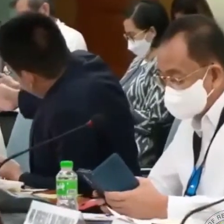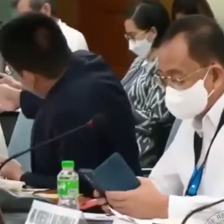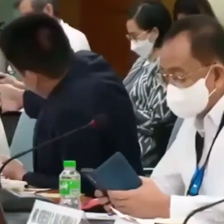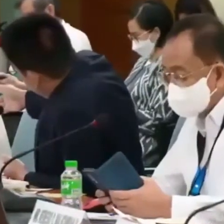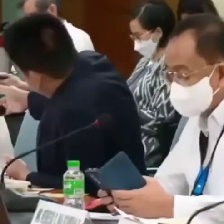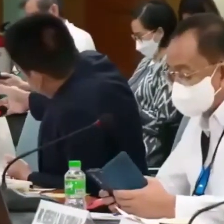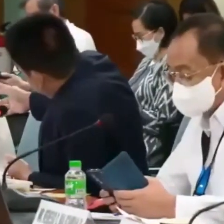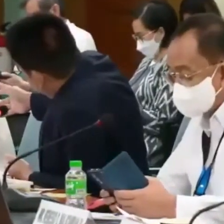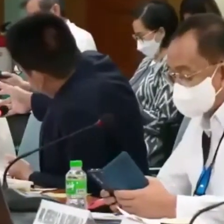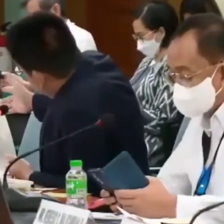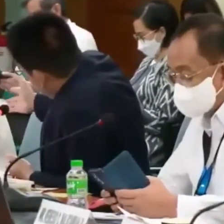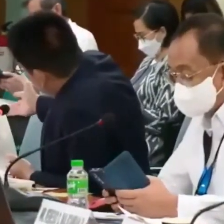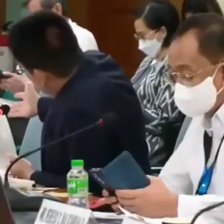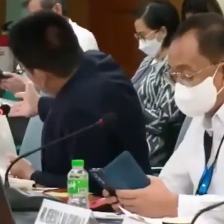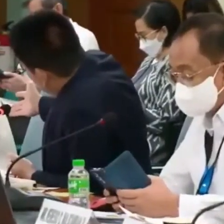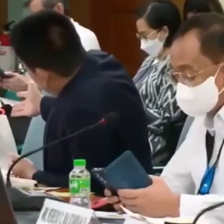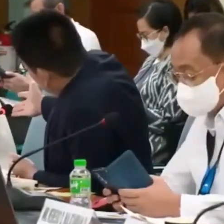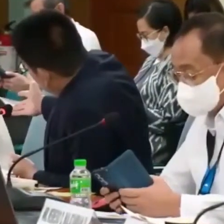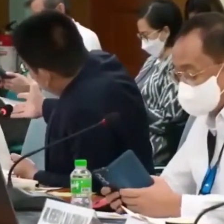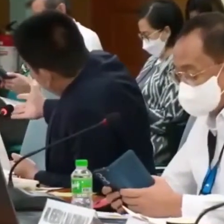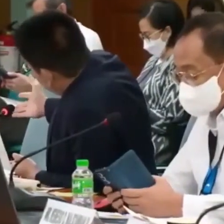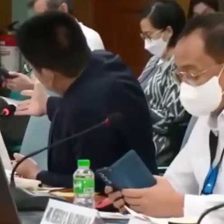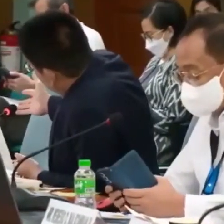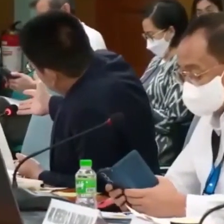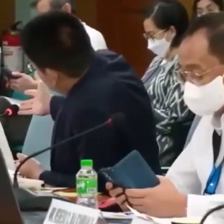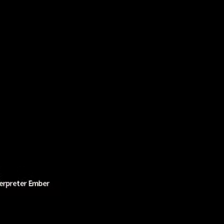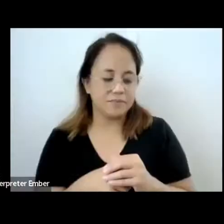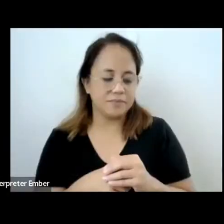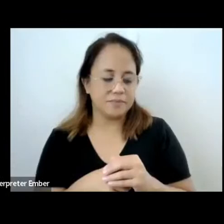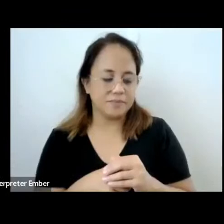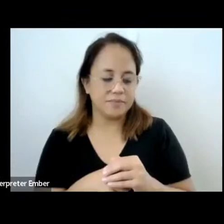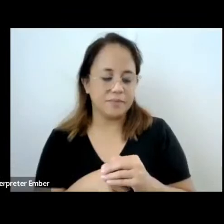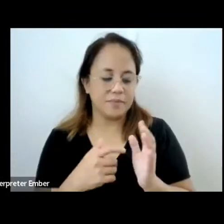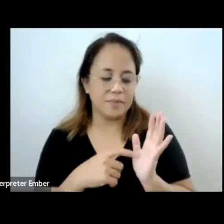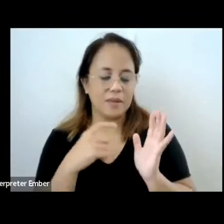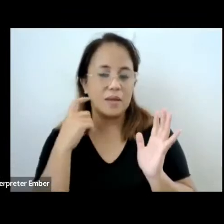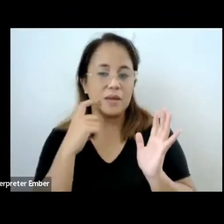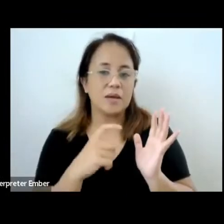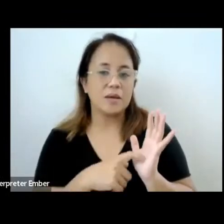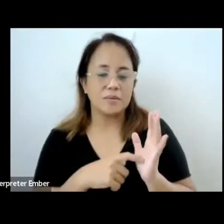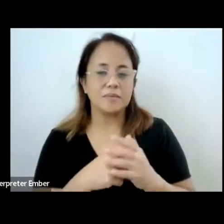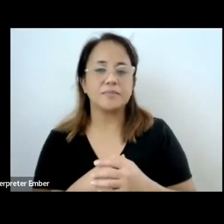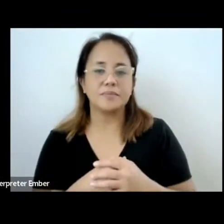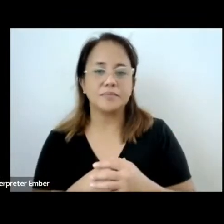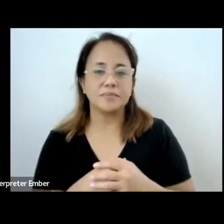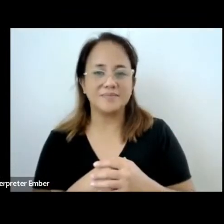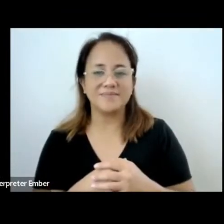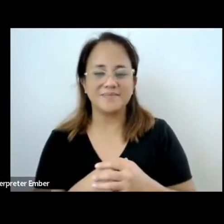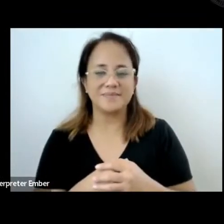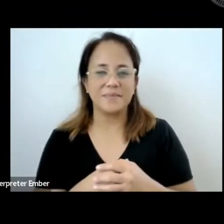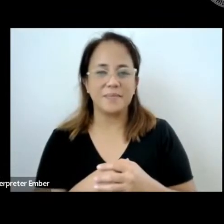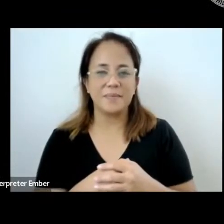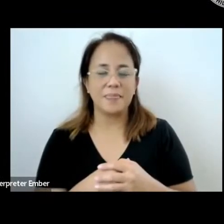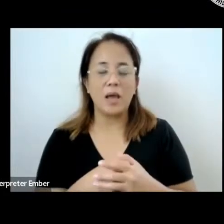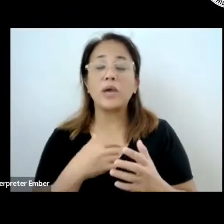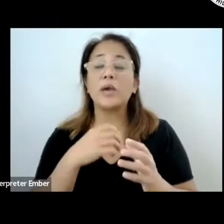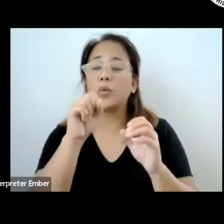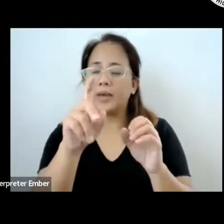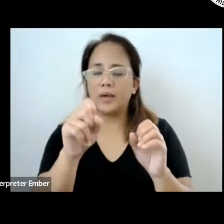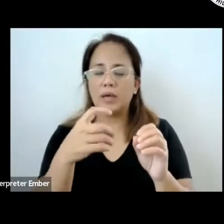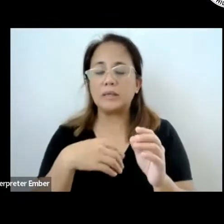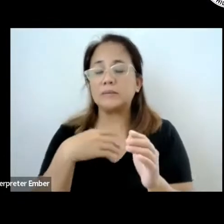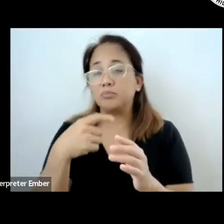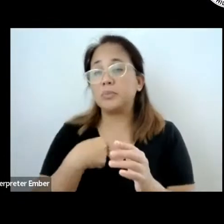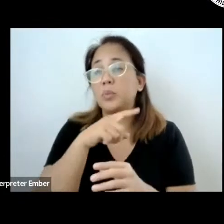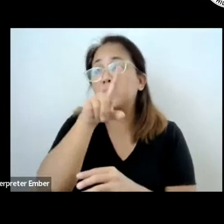recognize Honorable Gato, are we okay? We'll maybe tomorrow for the budget hearing we will inquire. Yes, thank you. DBM.